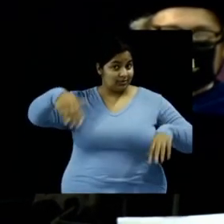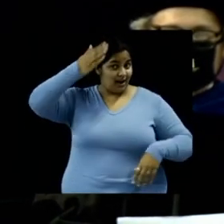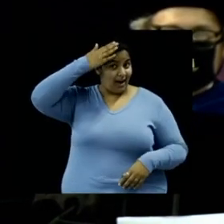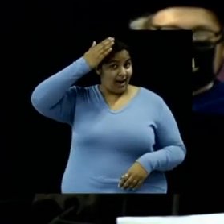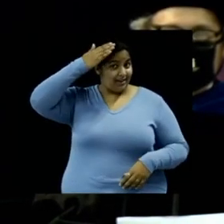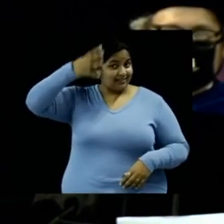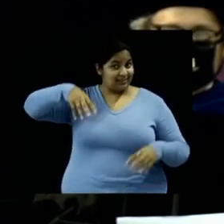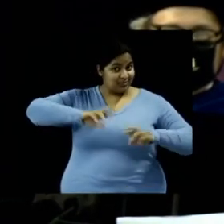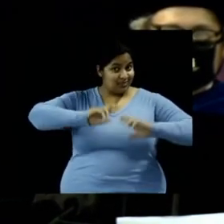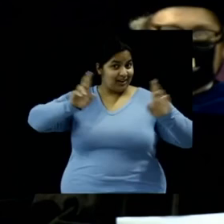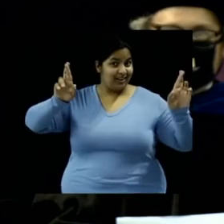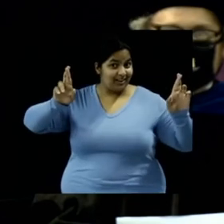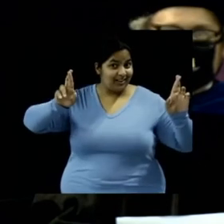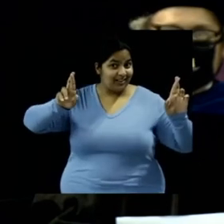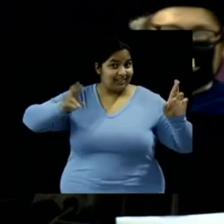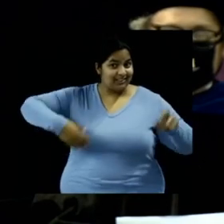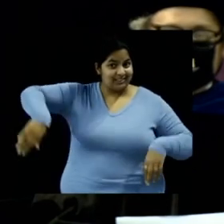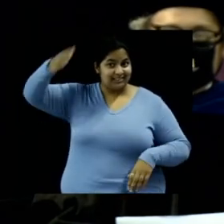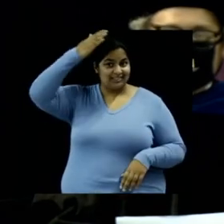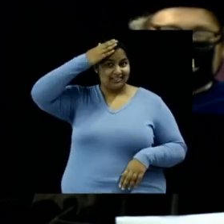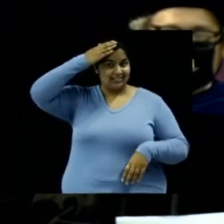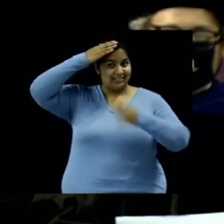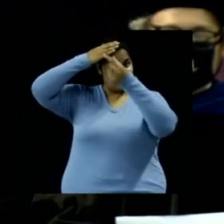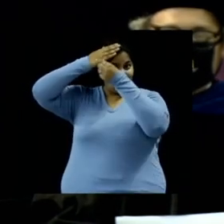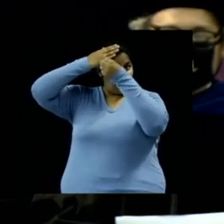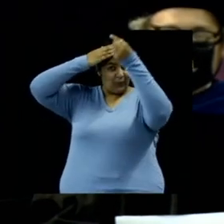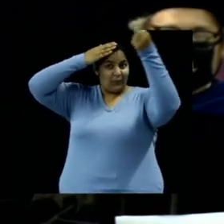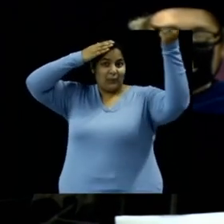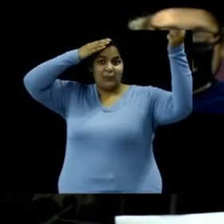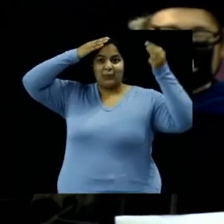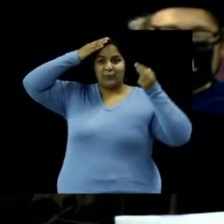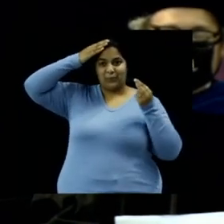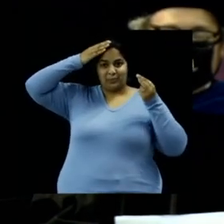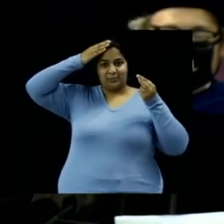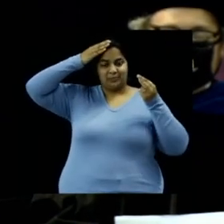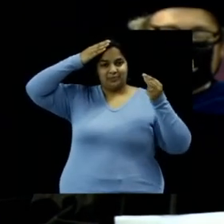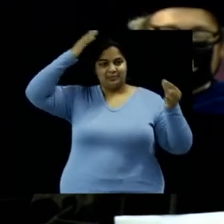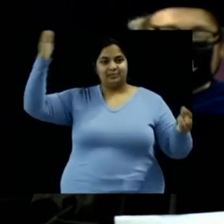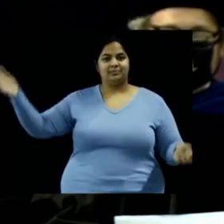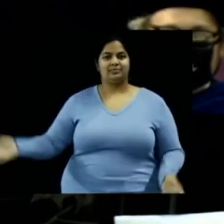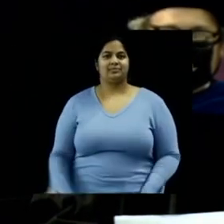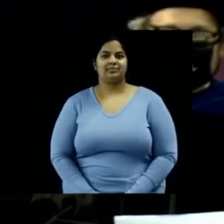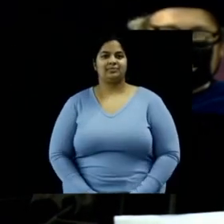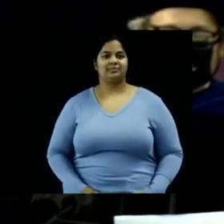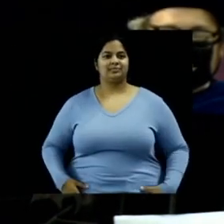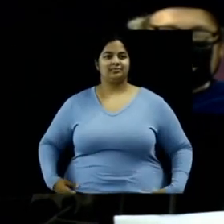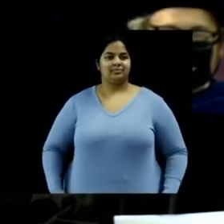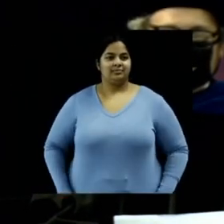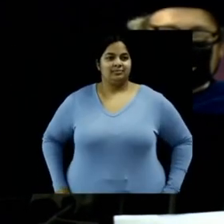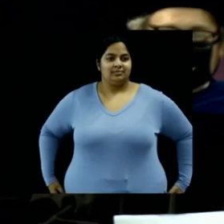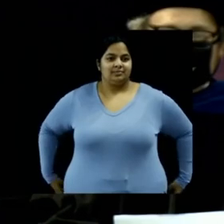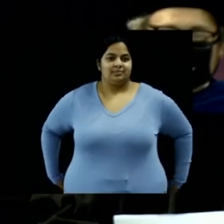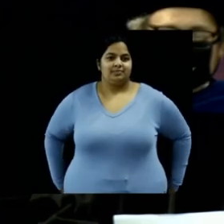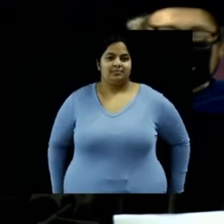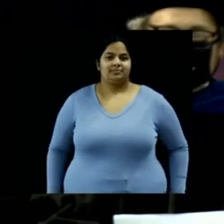go grab those towels, and move that tassel from the right to the left.